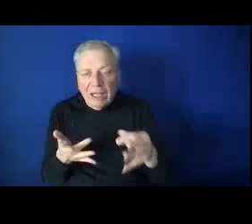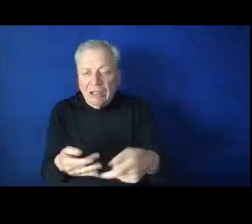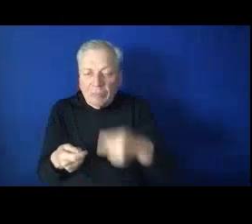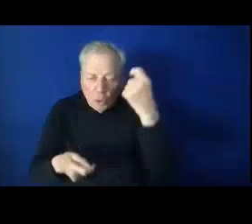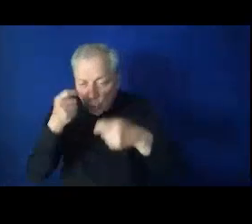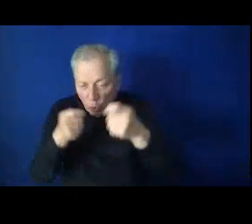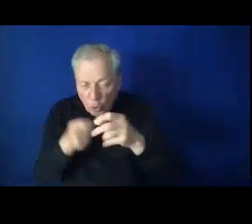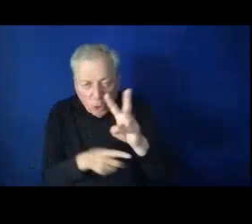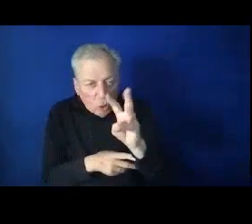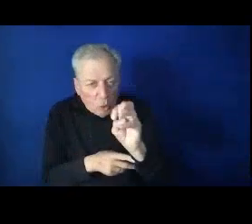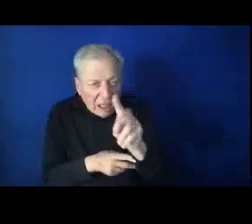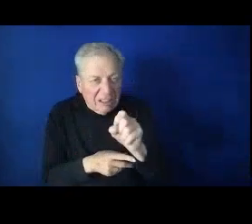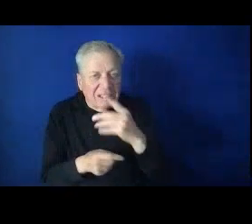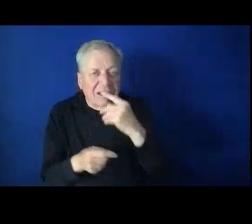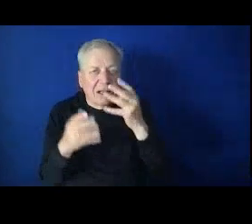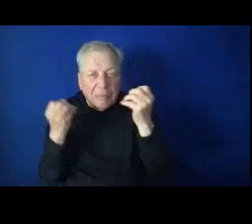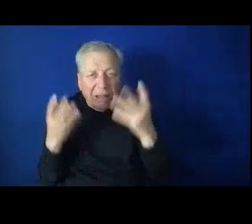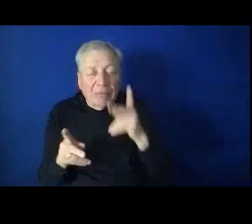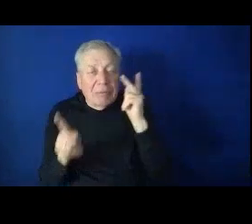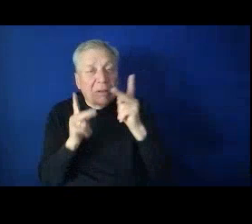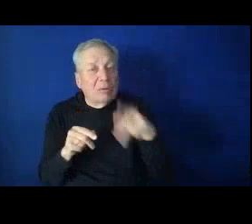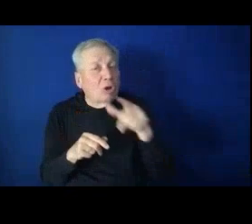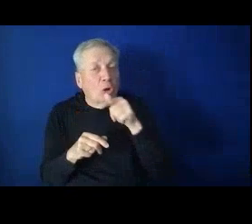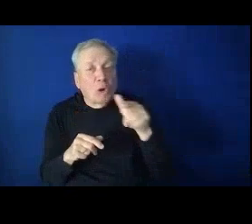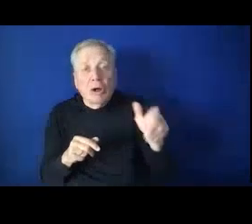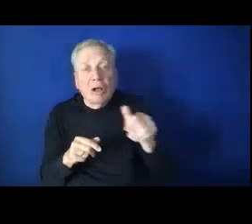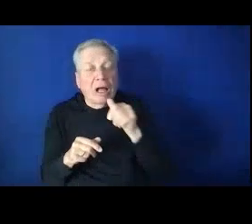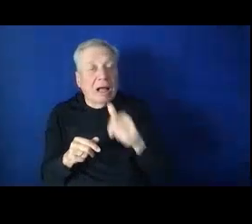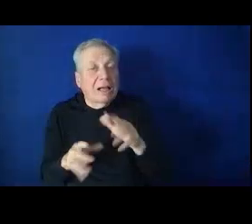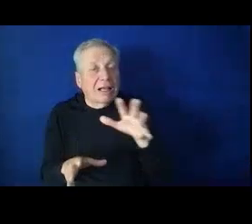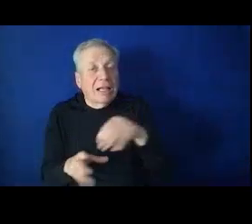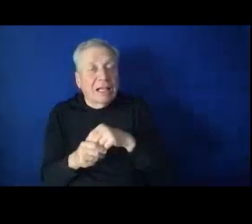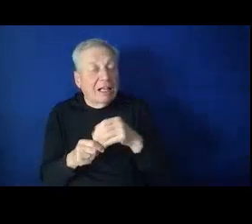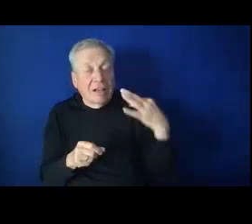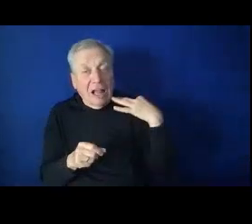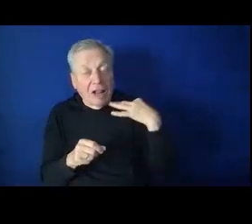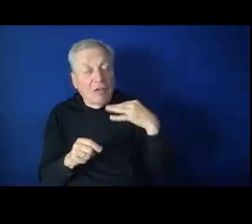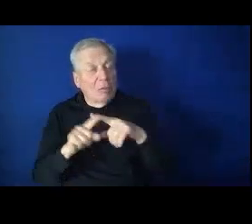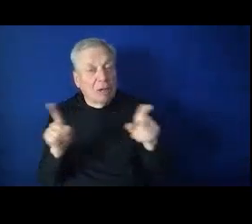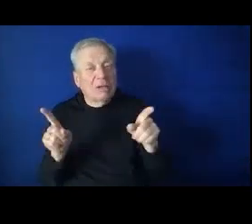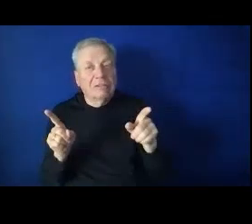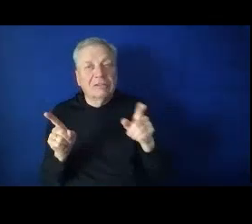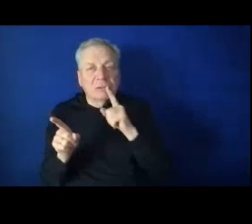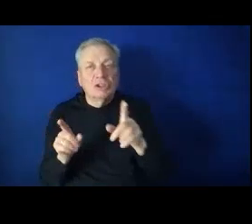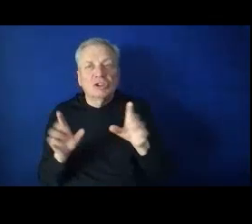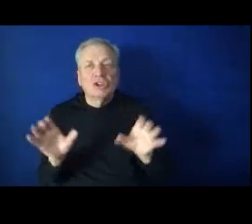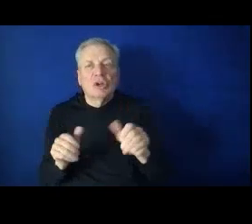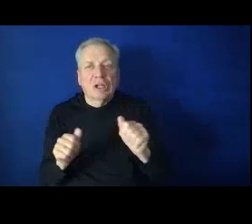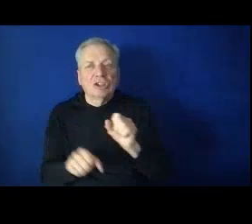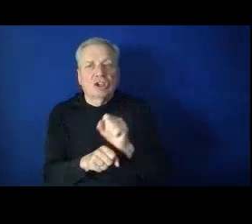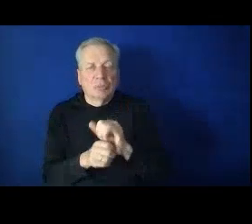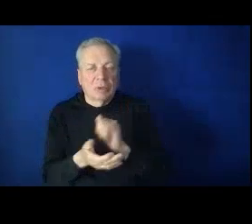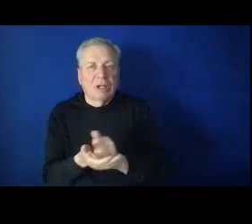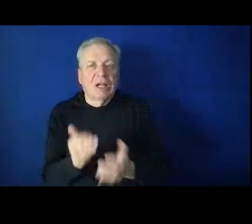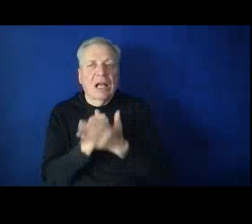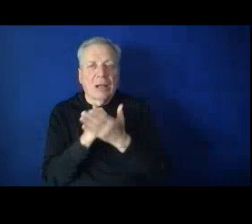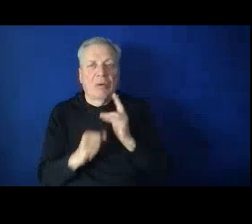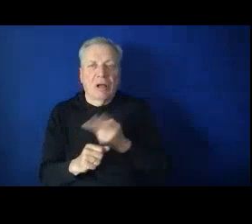weeds, and lots of people who have not necessarily been volunteering, but been doing a job that helped to